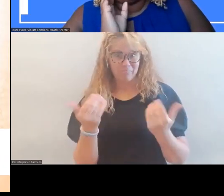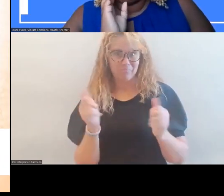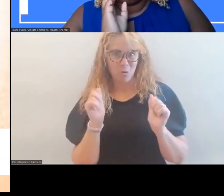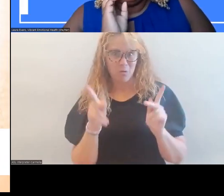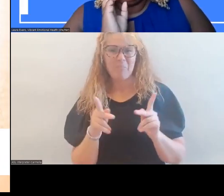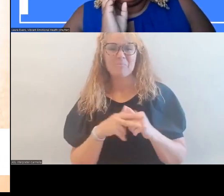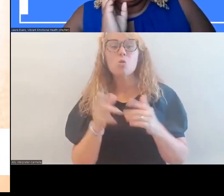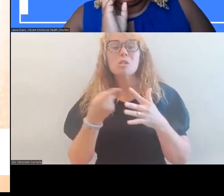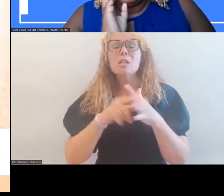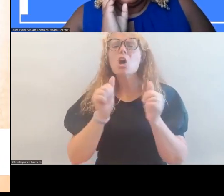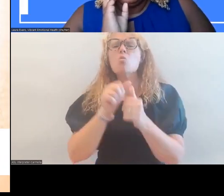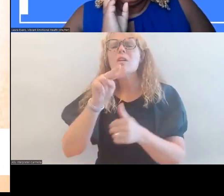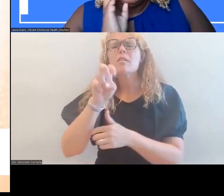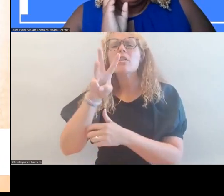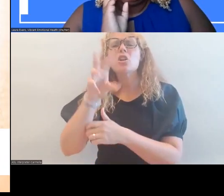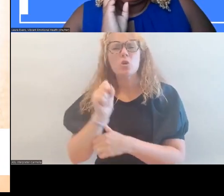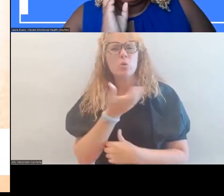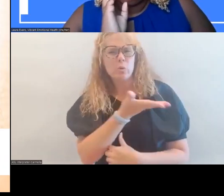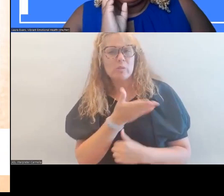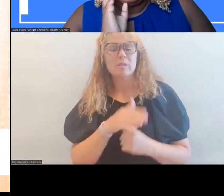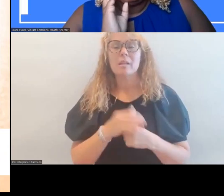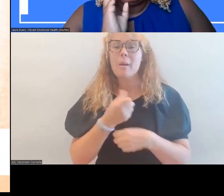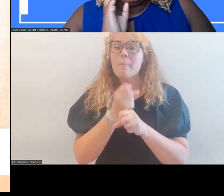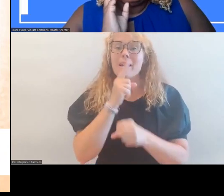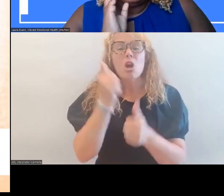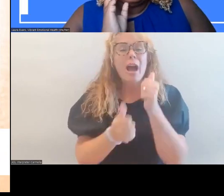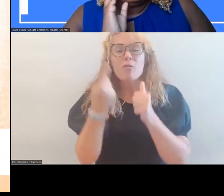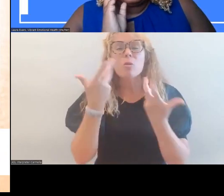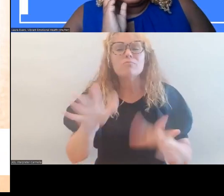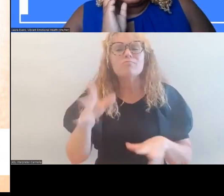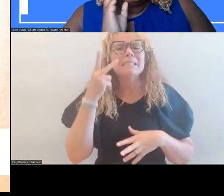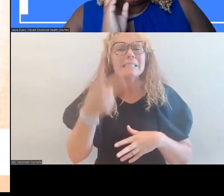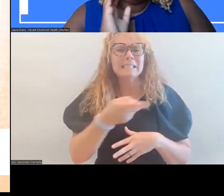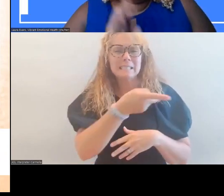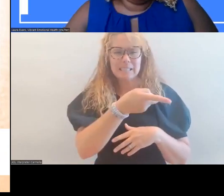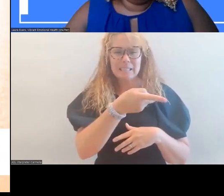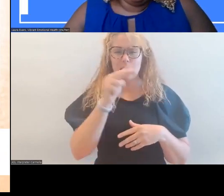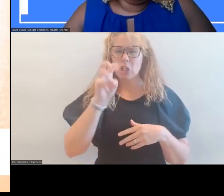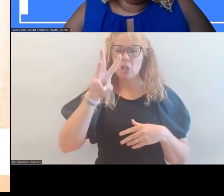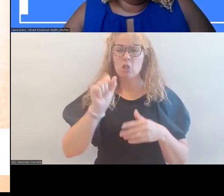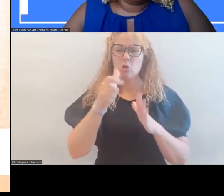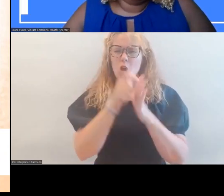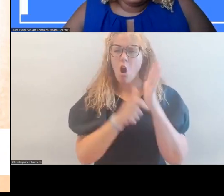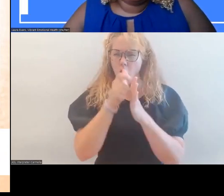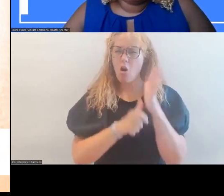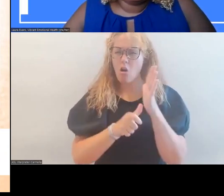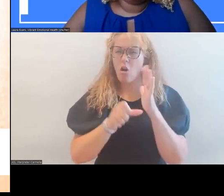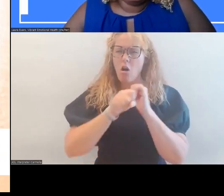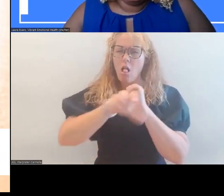So just starting with some news here, wanted to make sure everyone has seen a news article that came out around